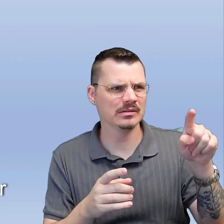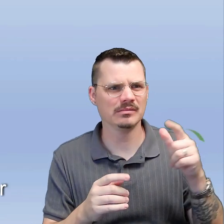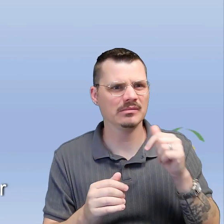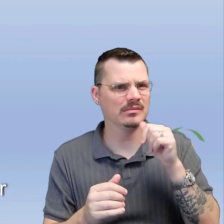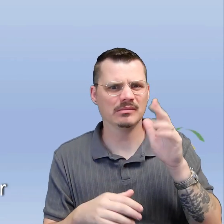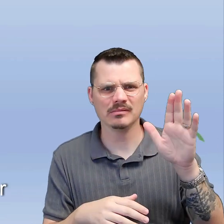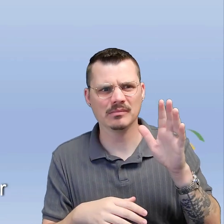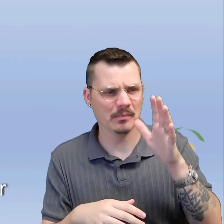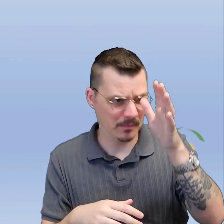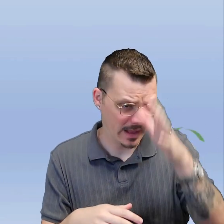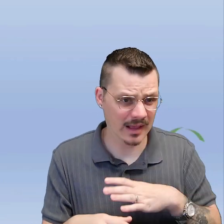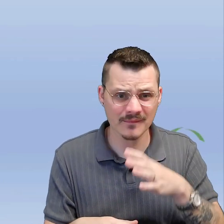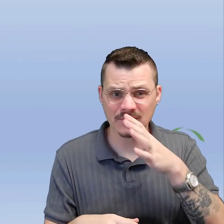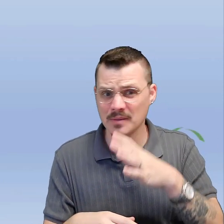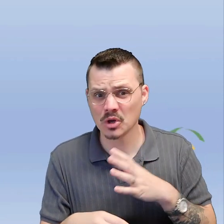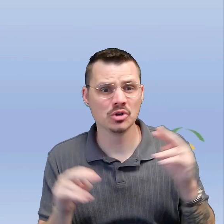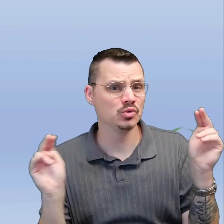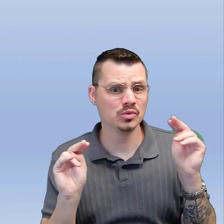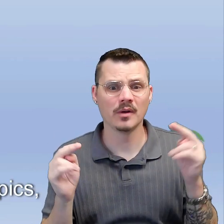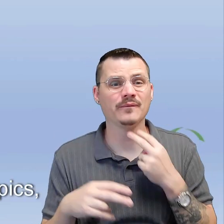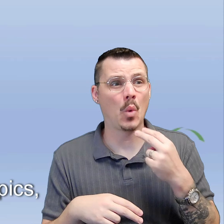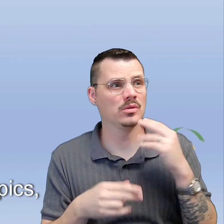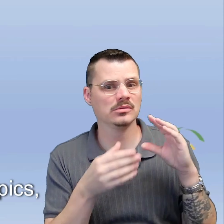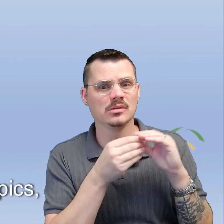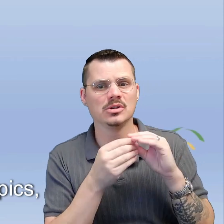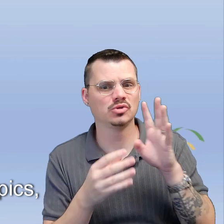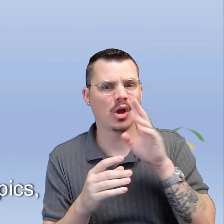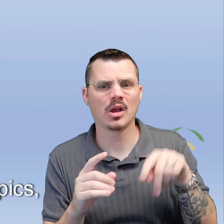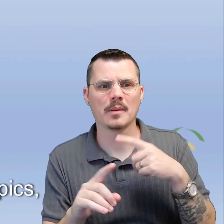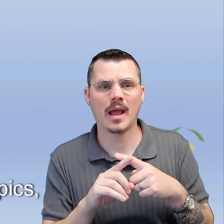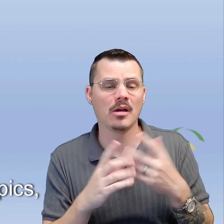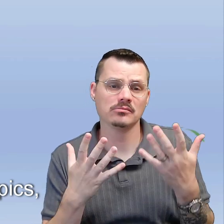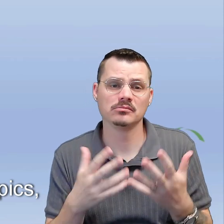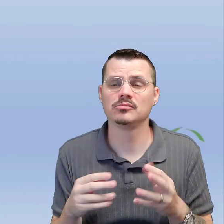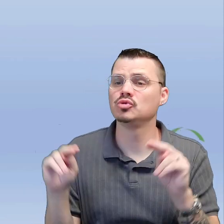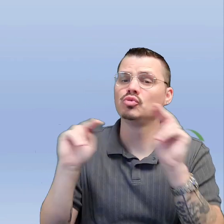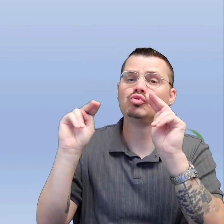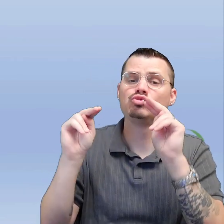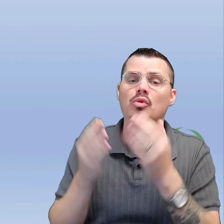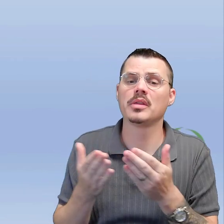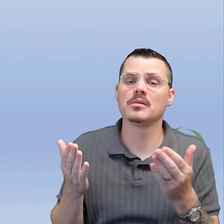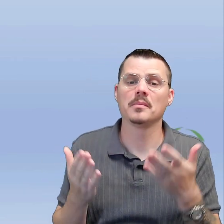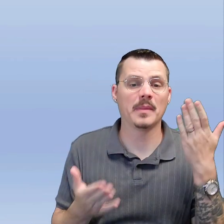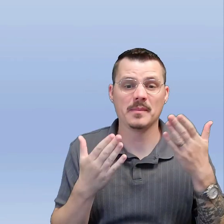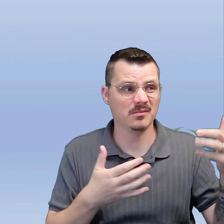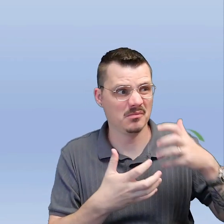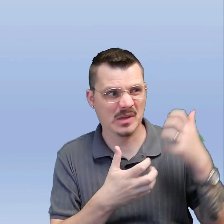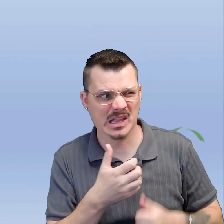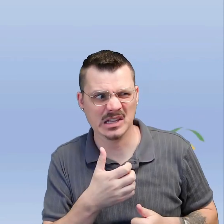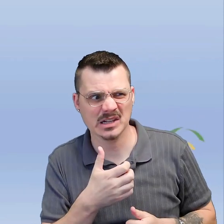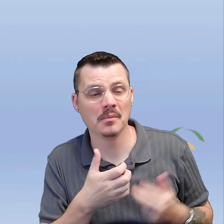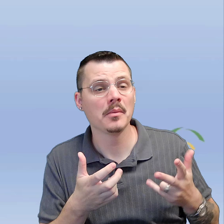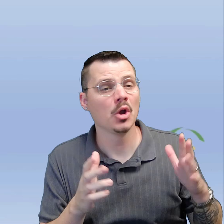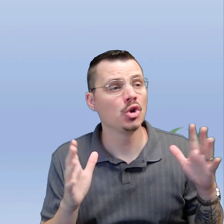unfamiliar voices, male, female, or neutral, that might be talking about neutral topics, might be mean, might